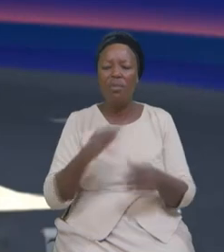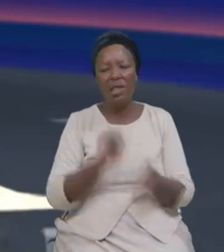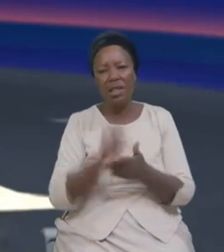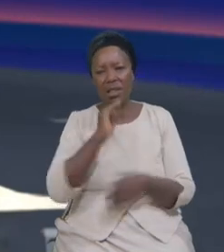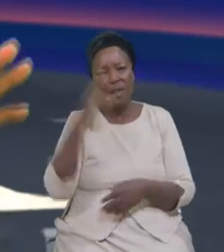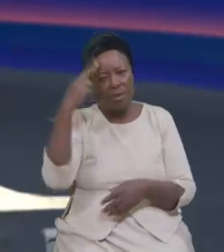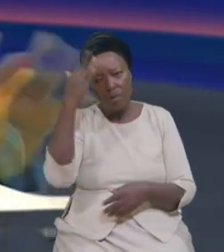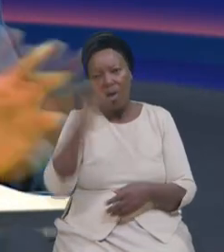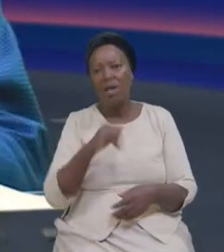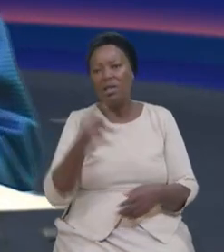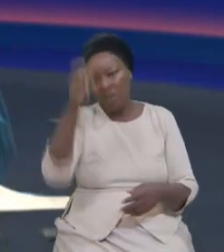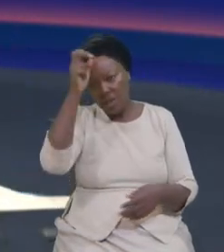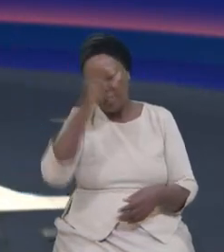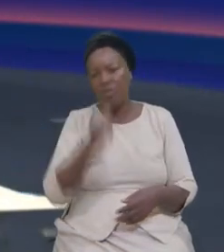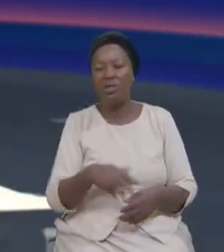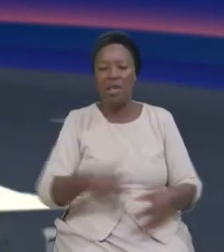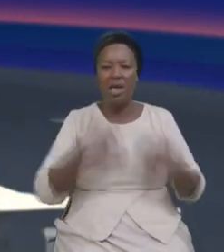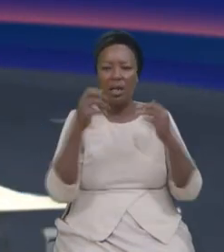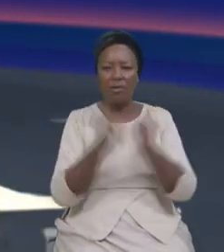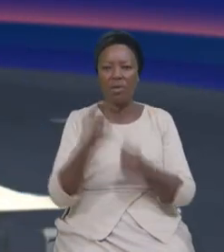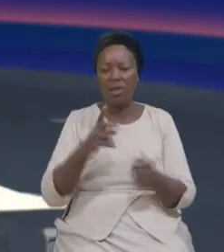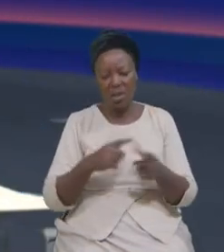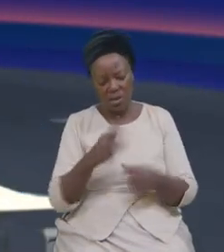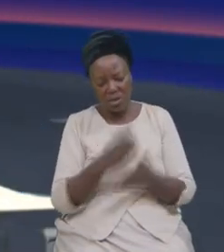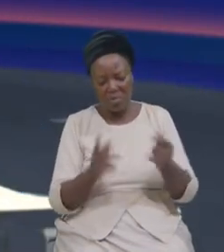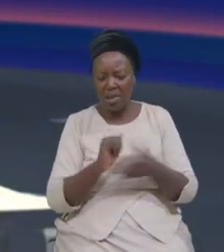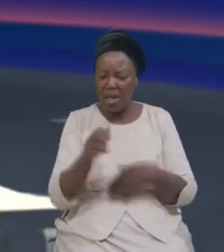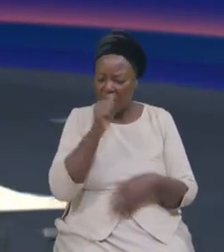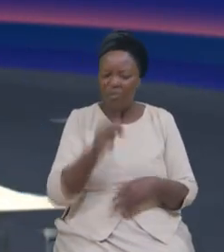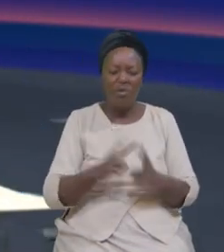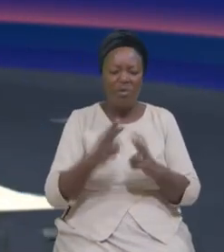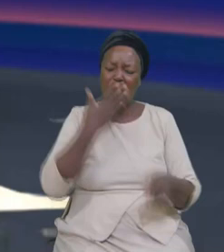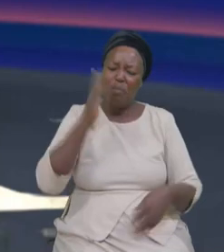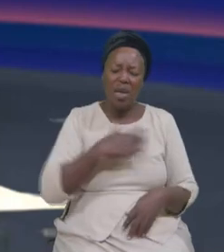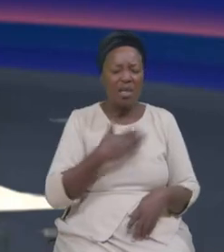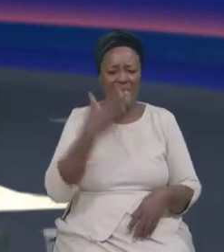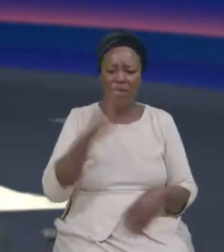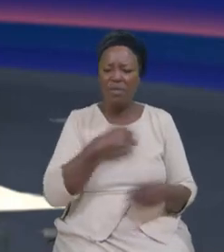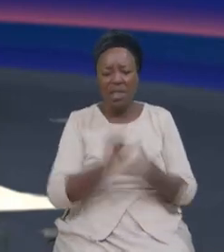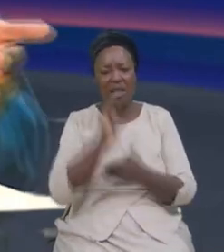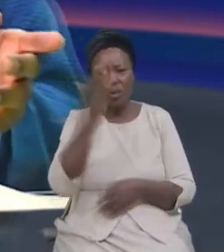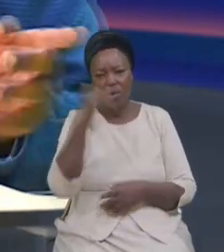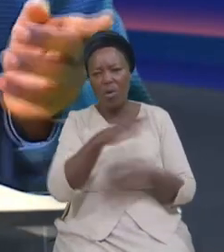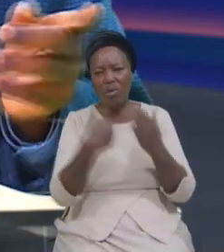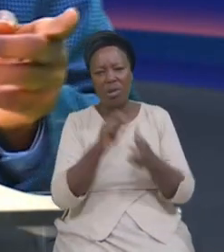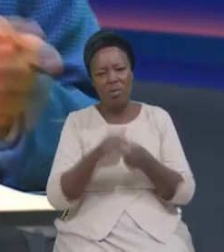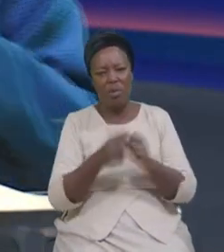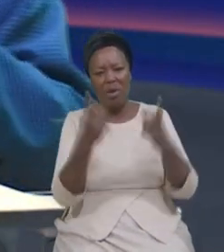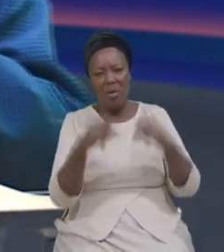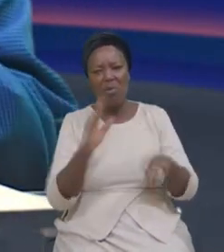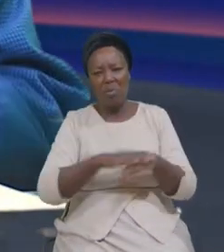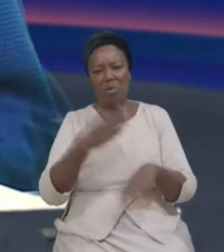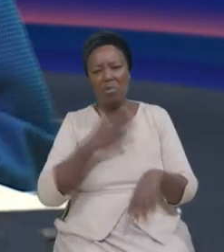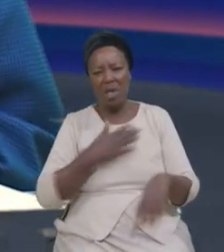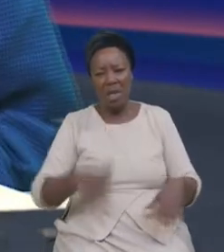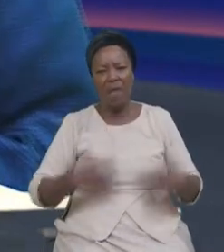why. So don't condemn yourself, I'm so bad, I'm so evil, that's why this is coming. Maybe not. And then we're told,